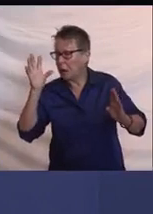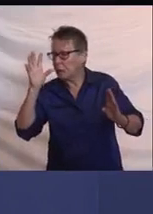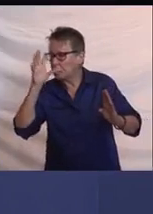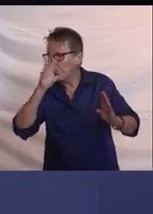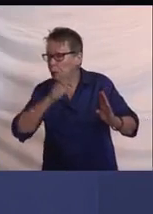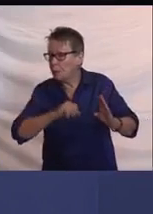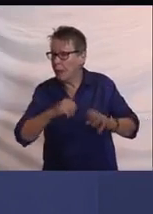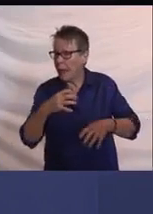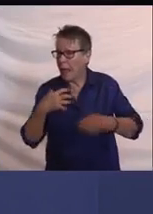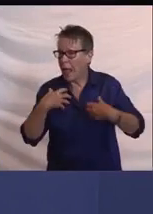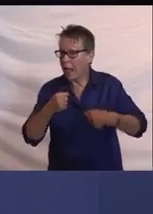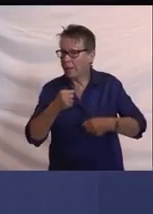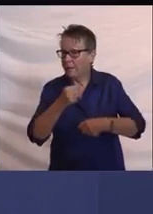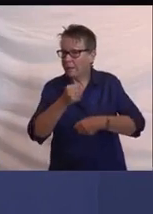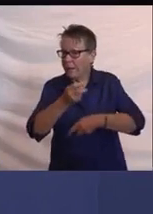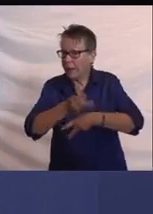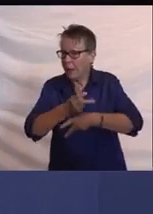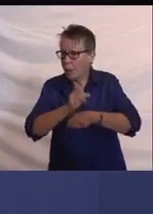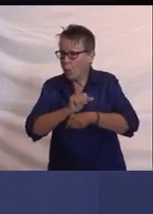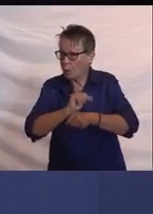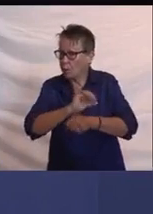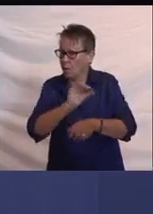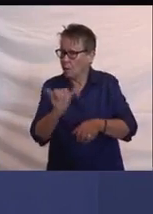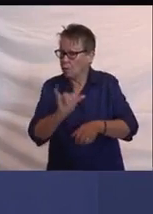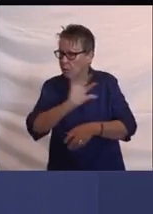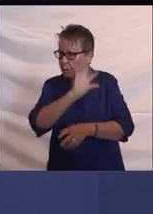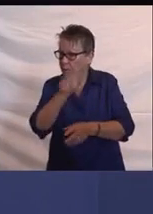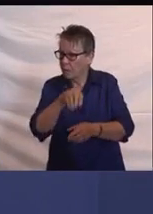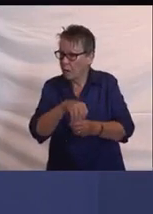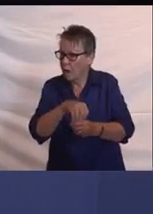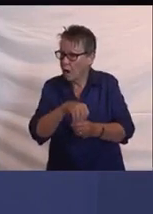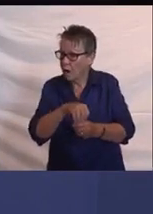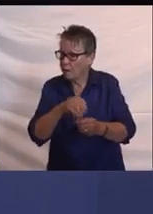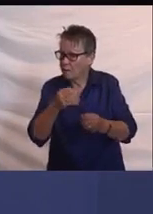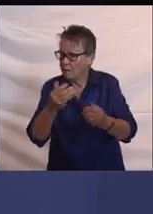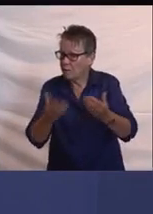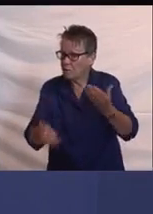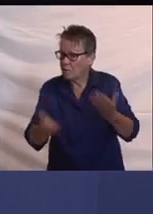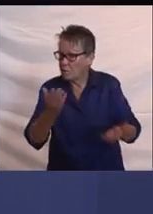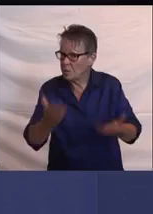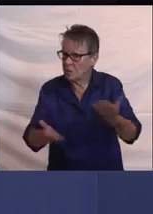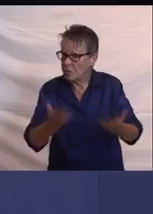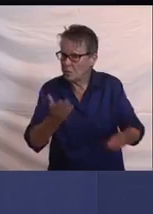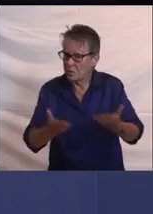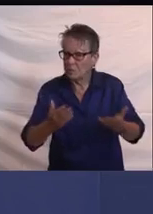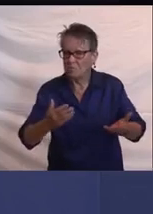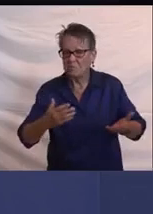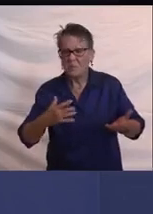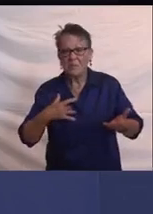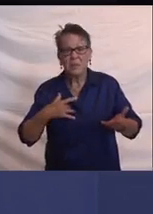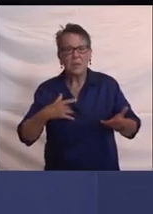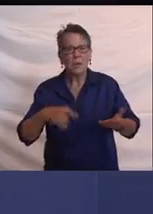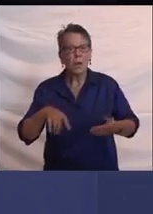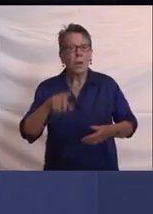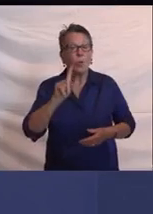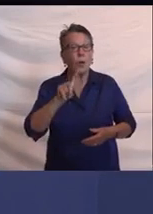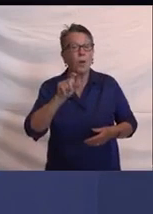group, and that's just an assumption. It could be as many as 1.1